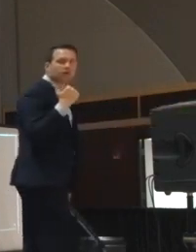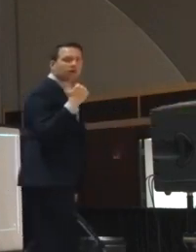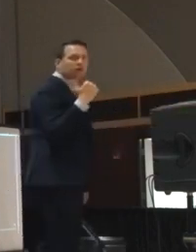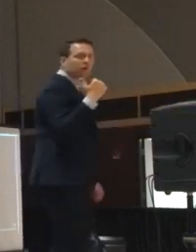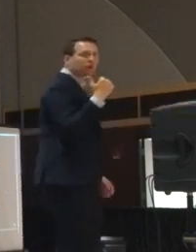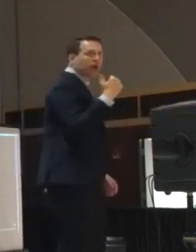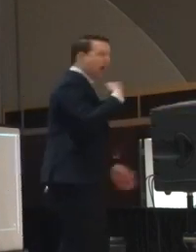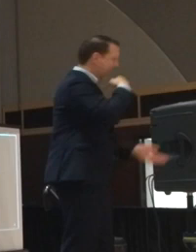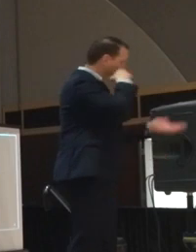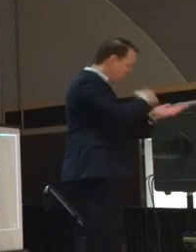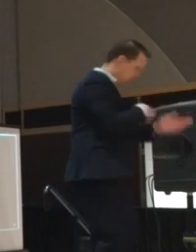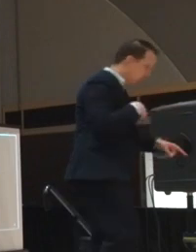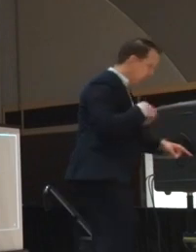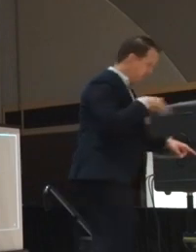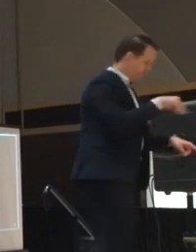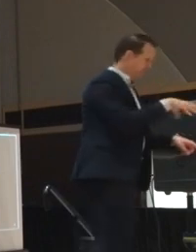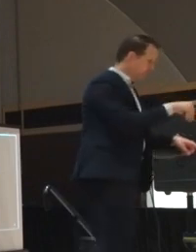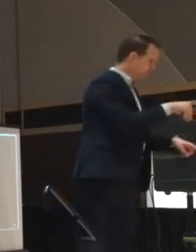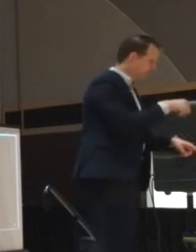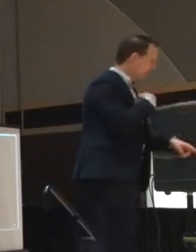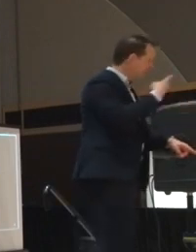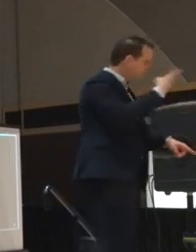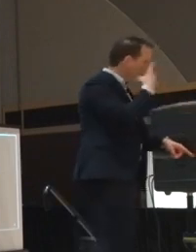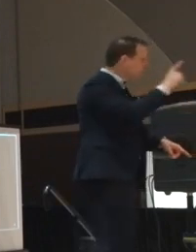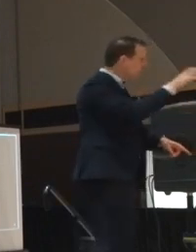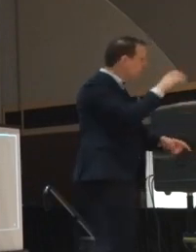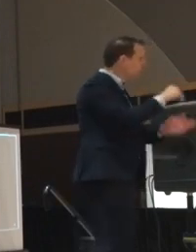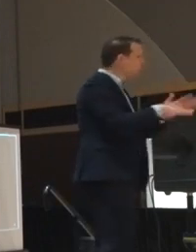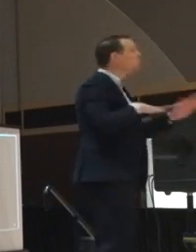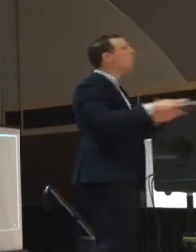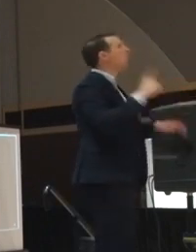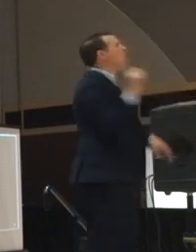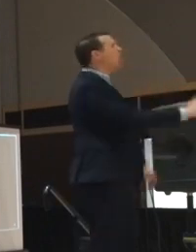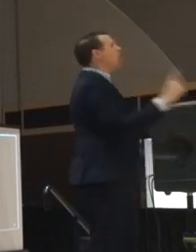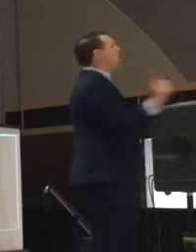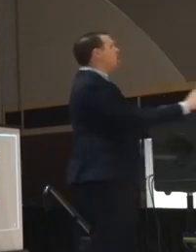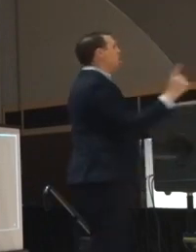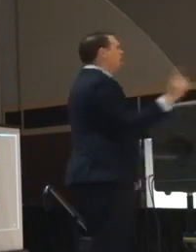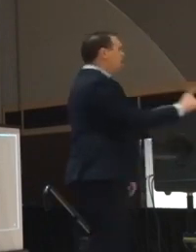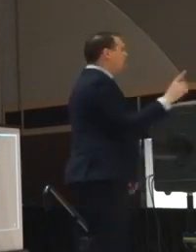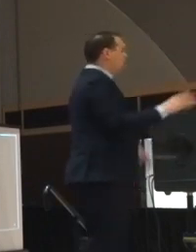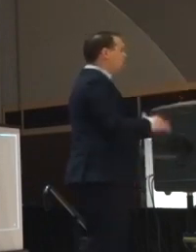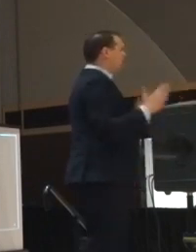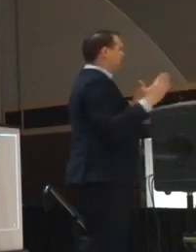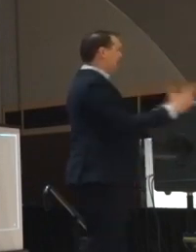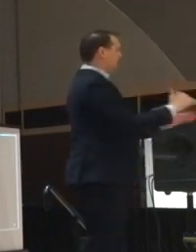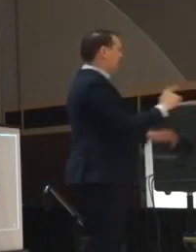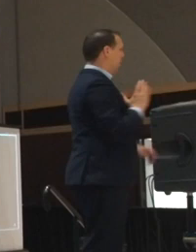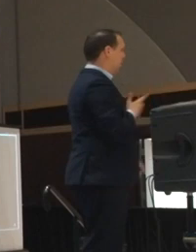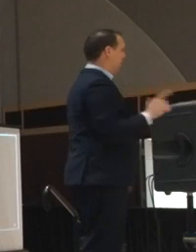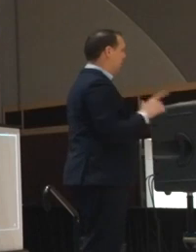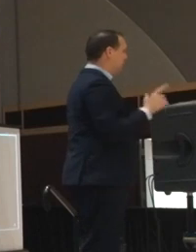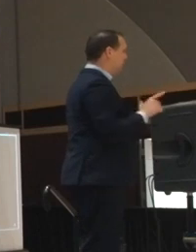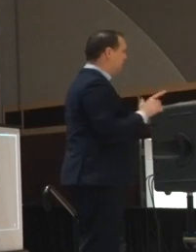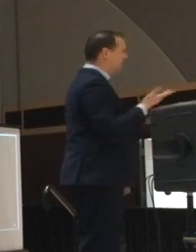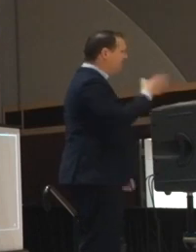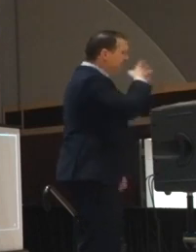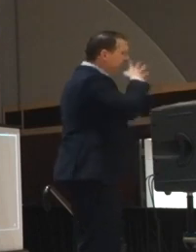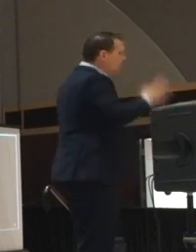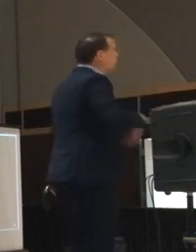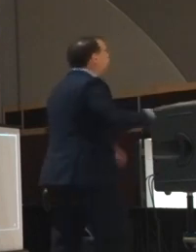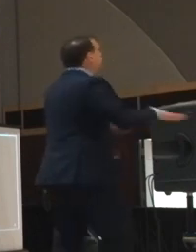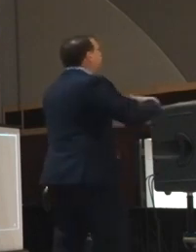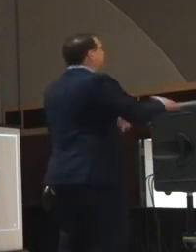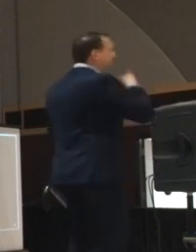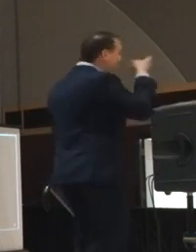I noticed this, I took a picture of it. I watched 100 students walk over this. This is on the sidewalk at our library. They just